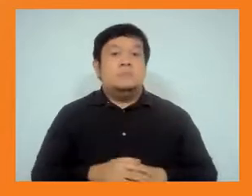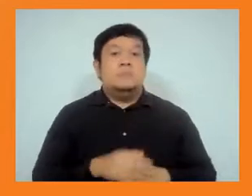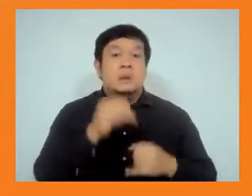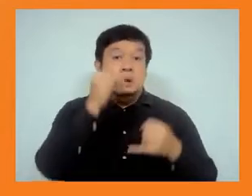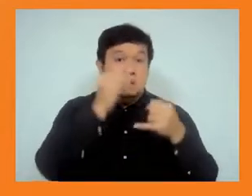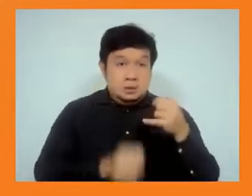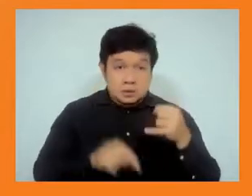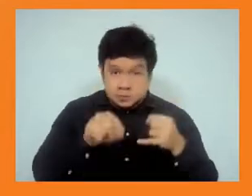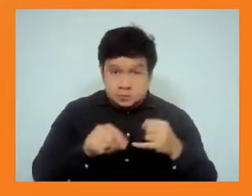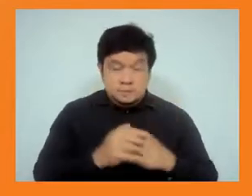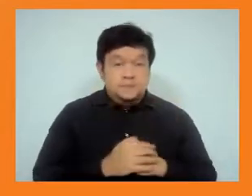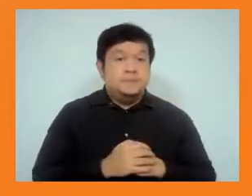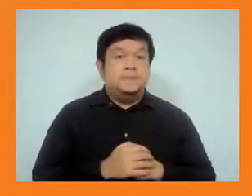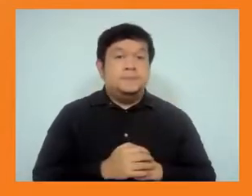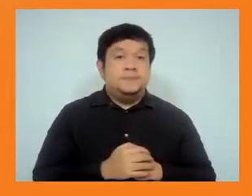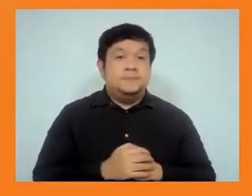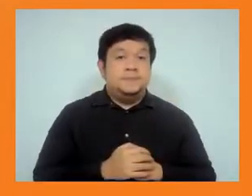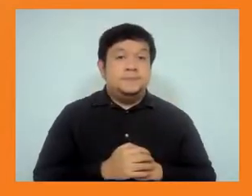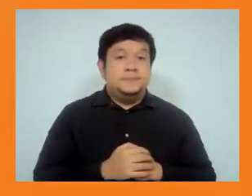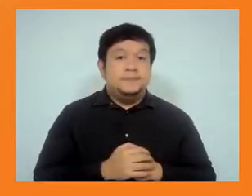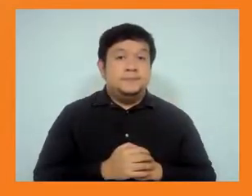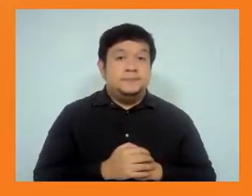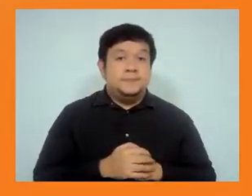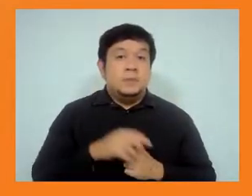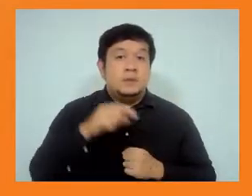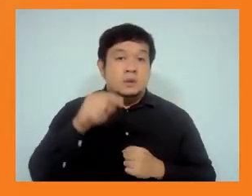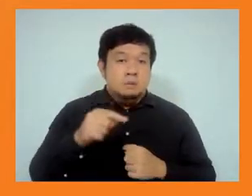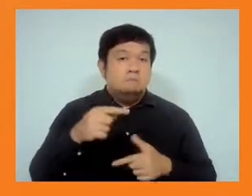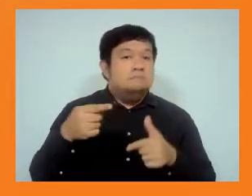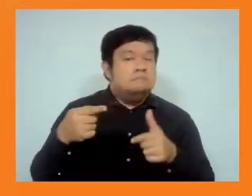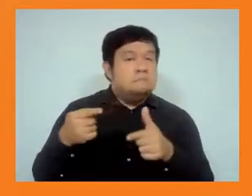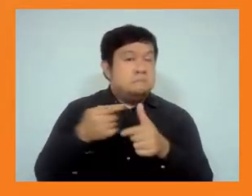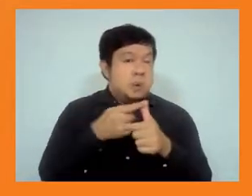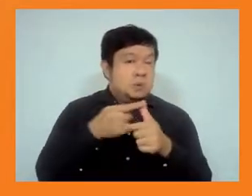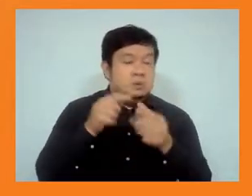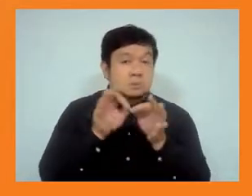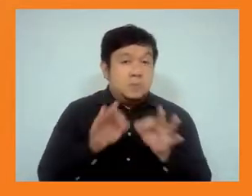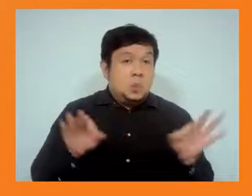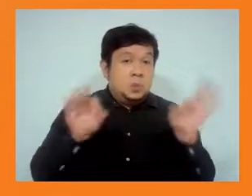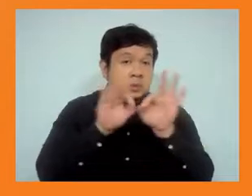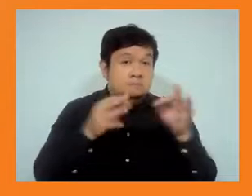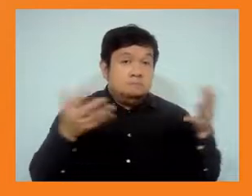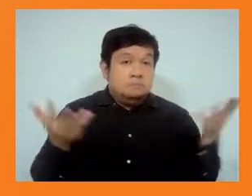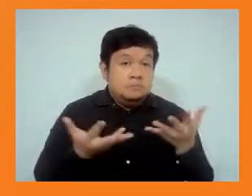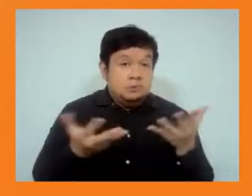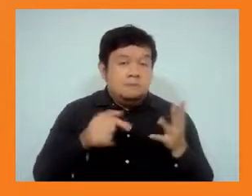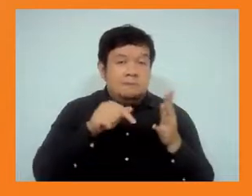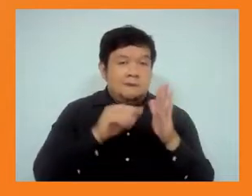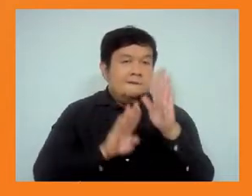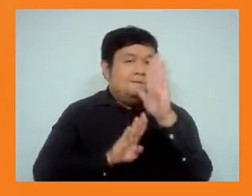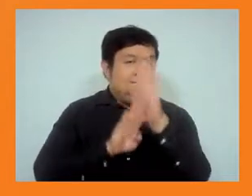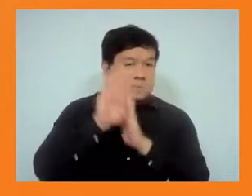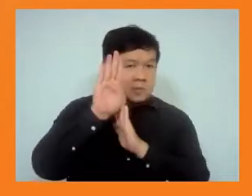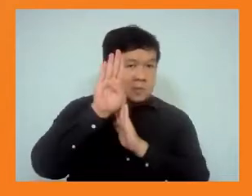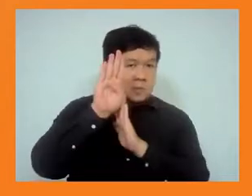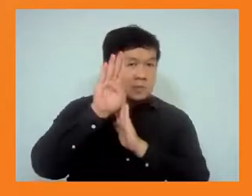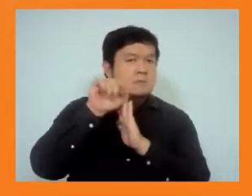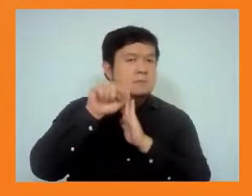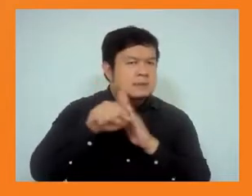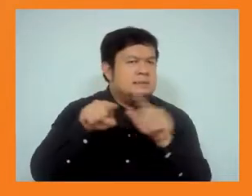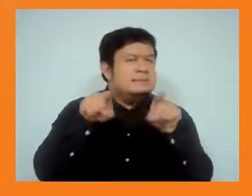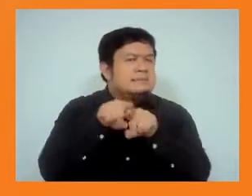2,000 people join them, and we've had more than 80 separate events. And really, I have to say we've had a lot of